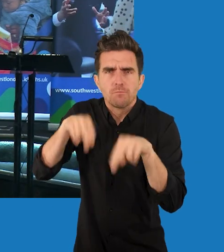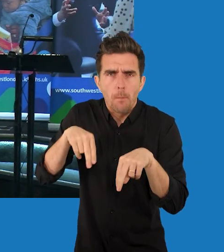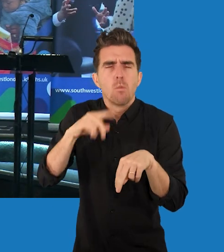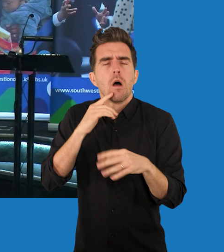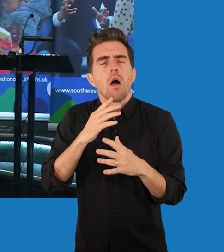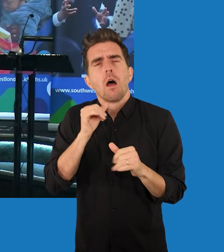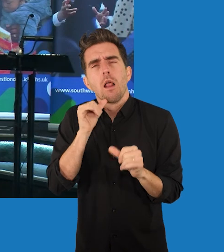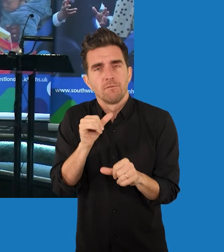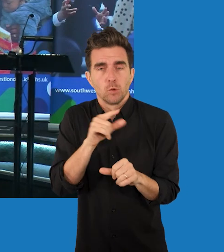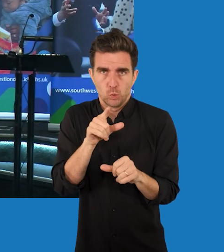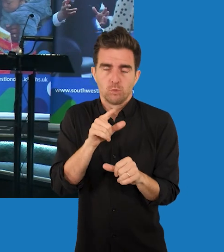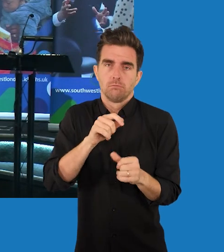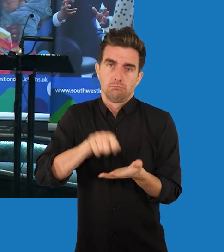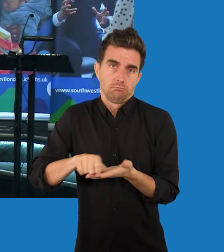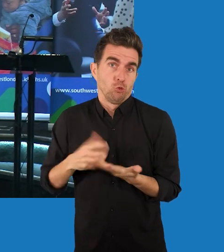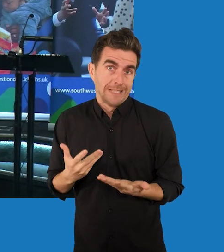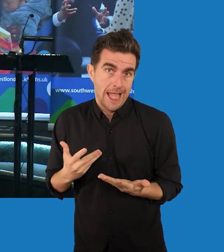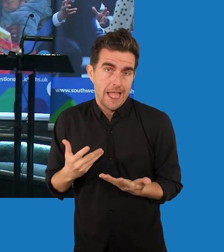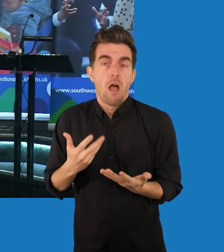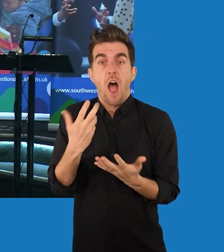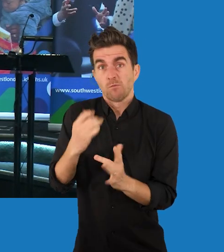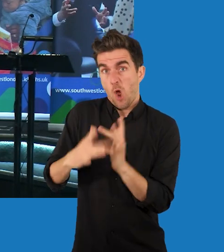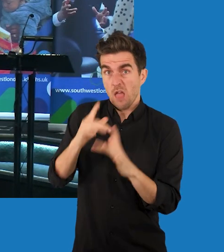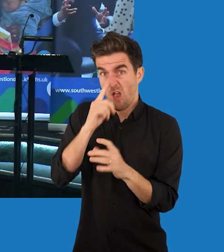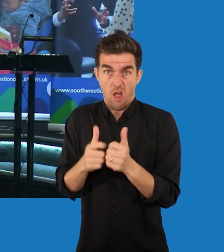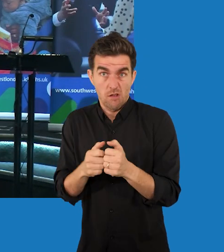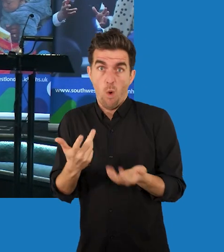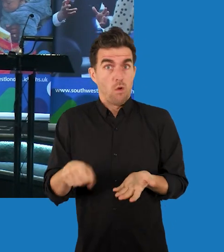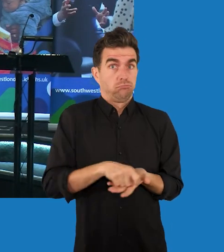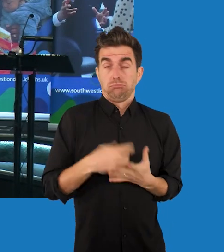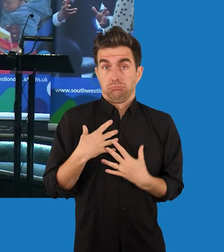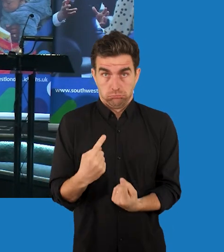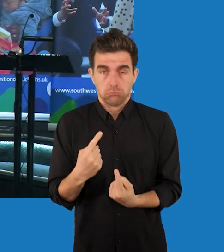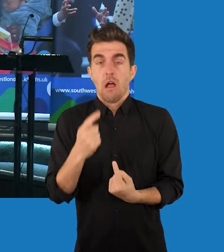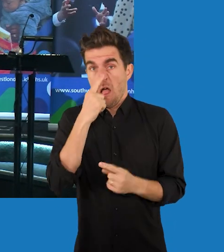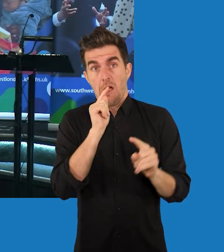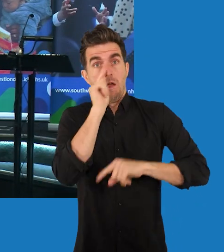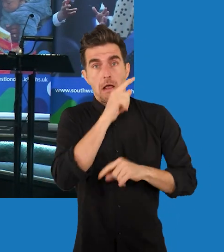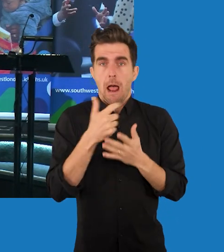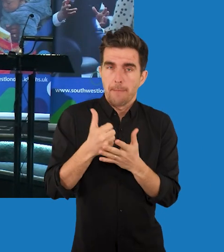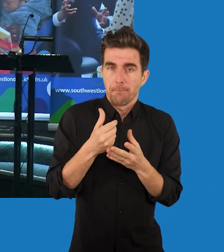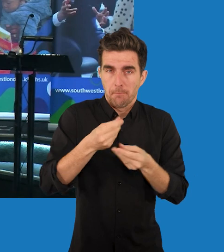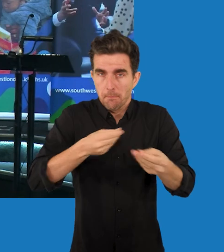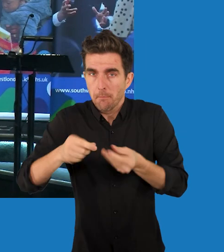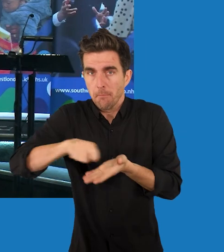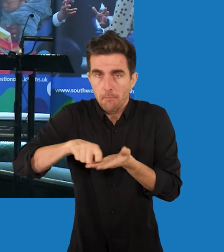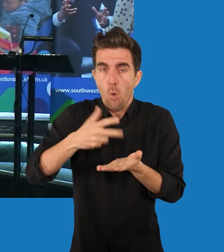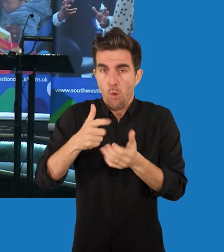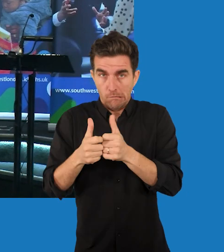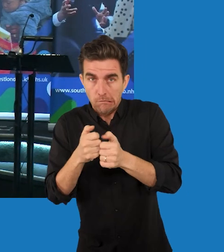which we'd love you to complete today. There's an online version or a paper version, and the team at the back can direct you towards